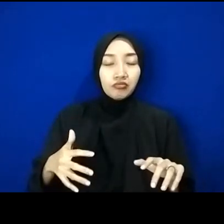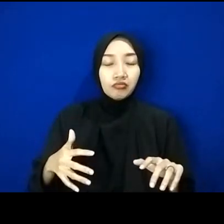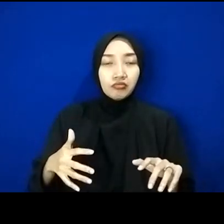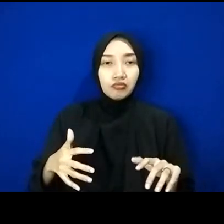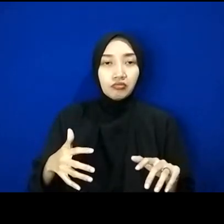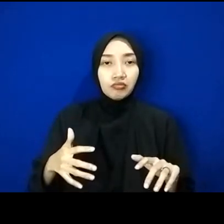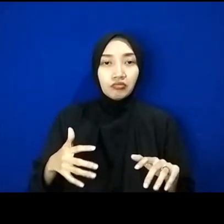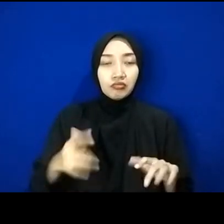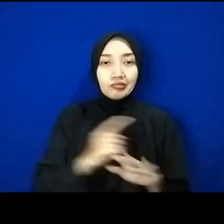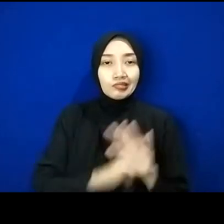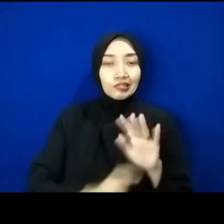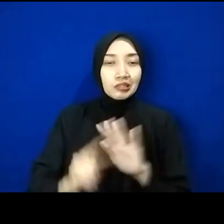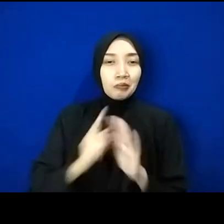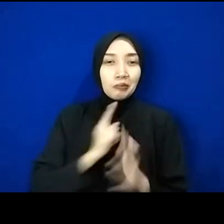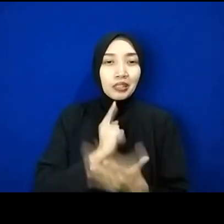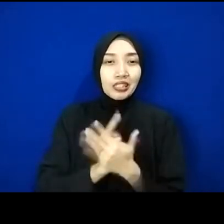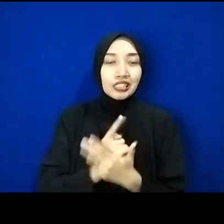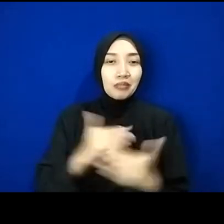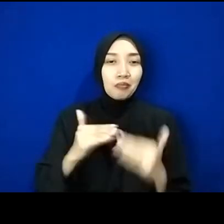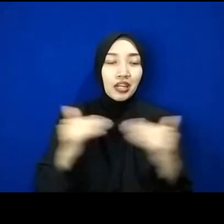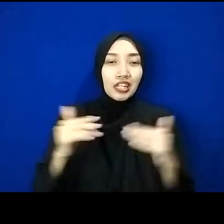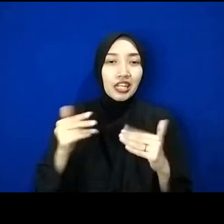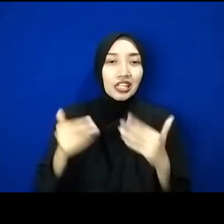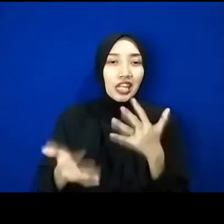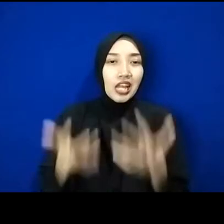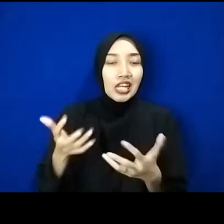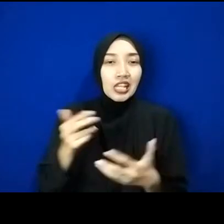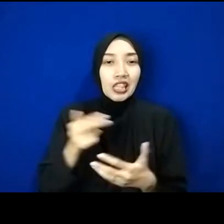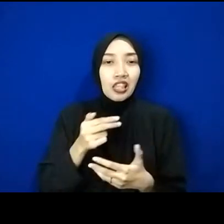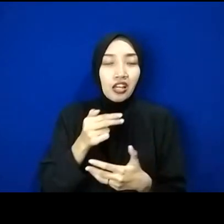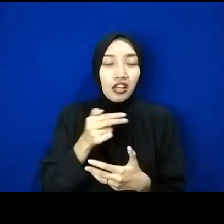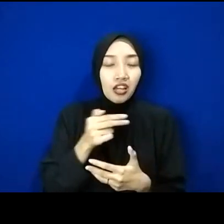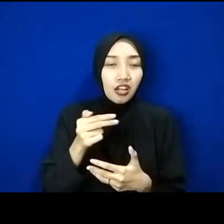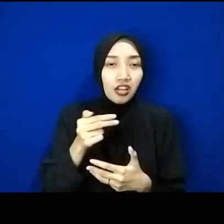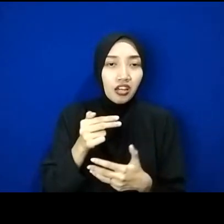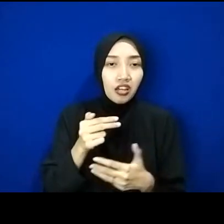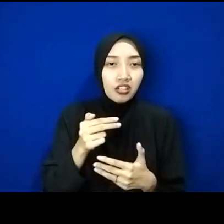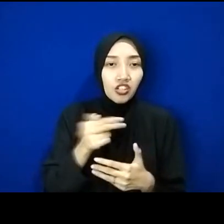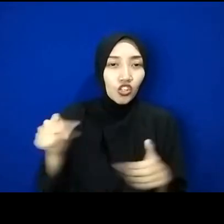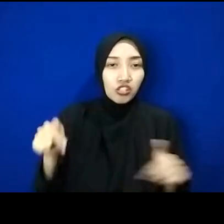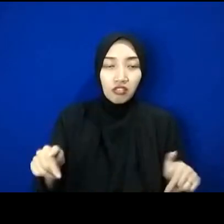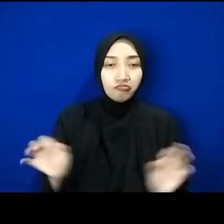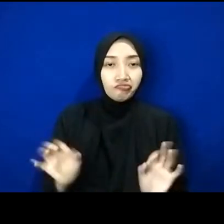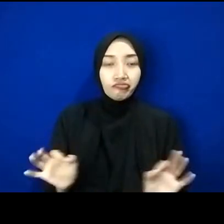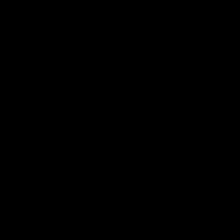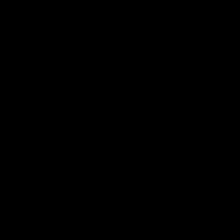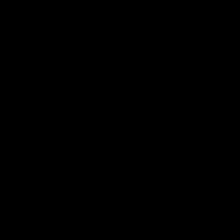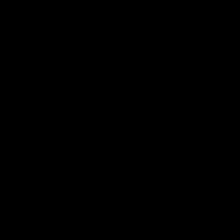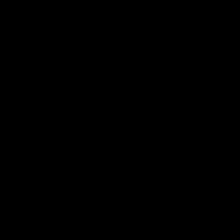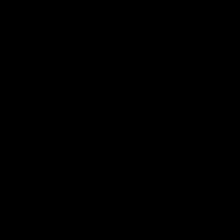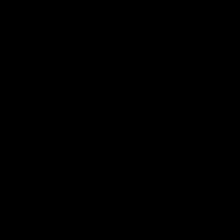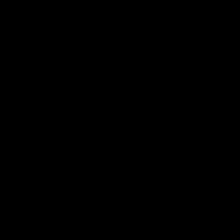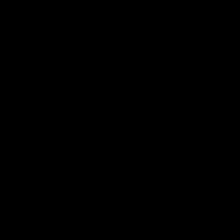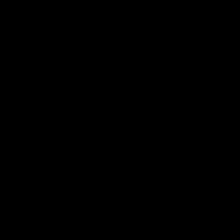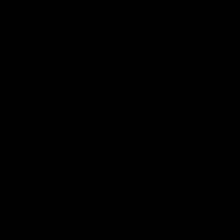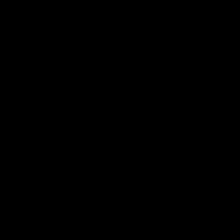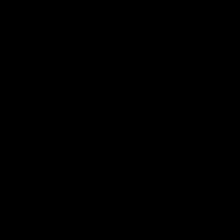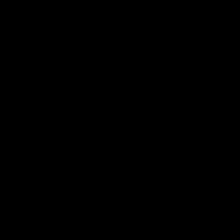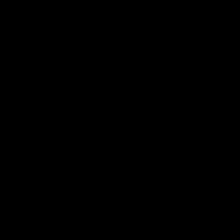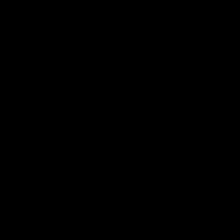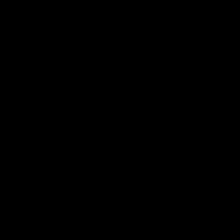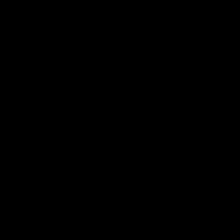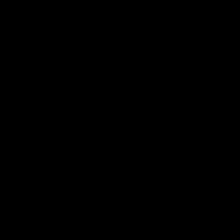so forth. So I've already made some point of talk basically. So I'd like to stick with